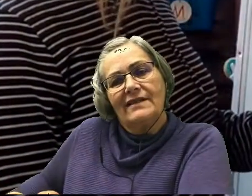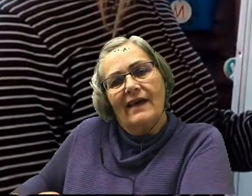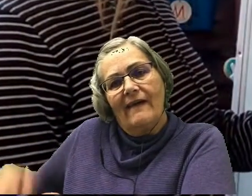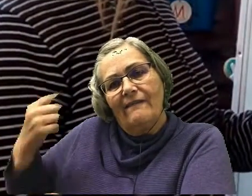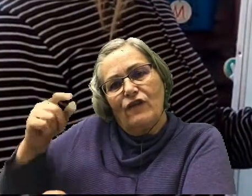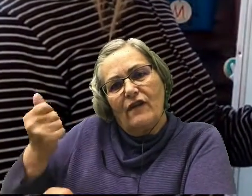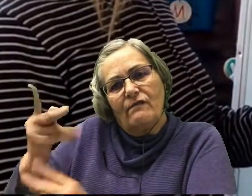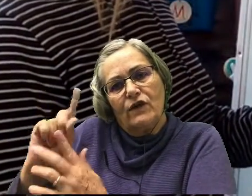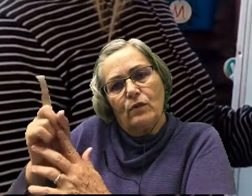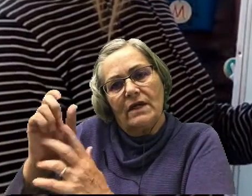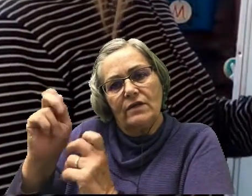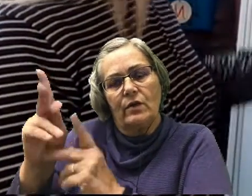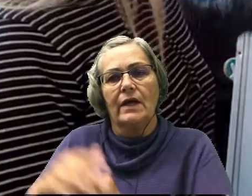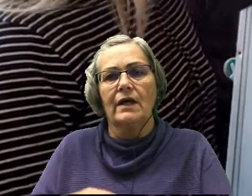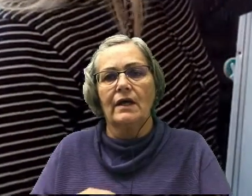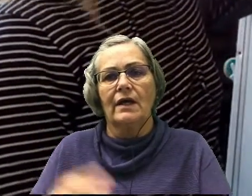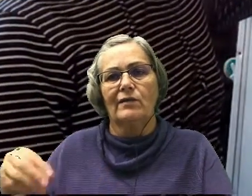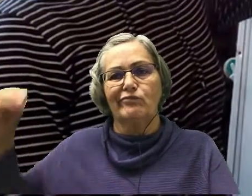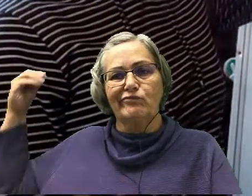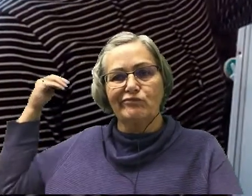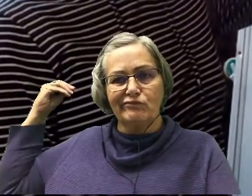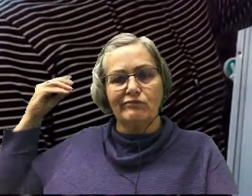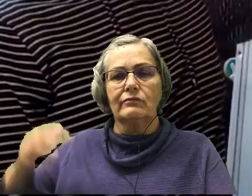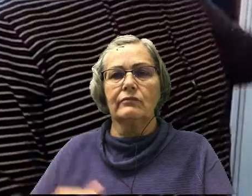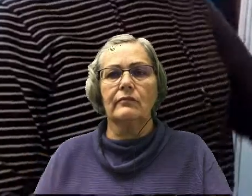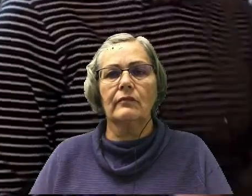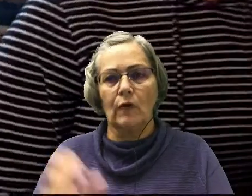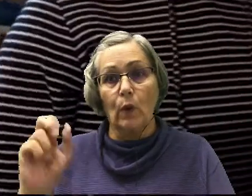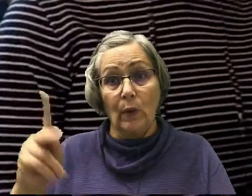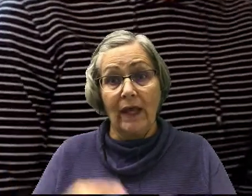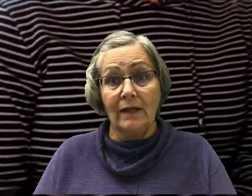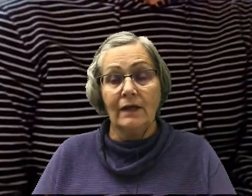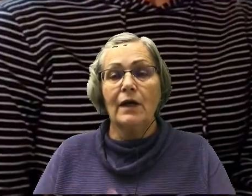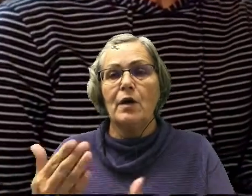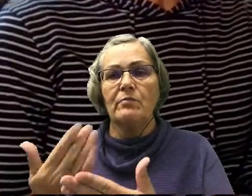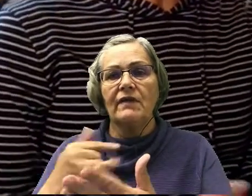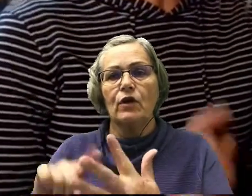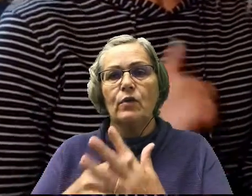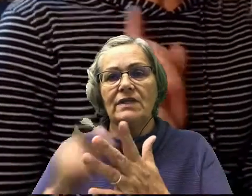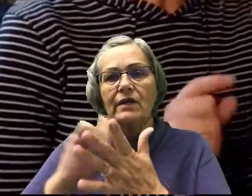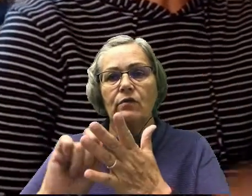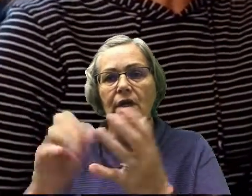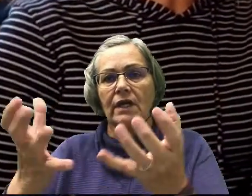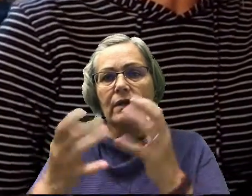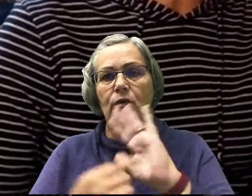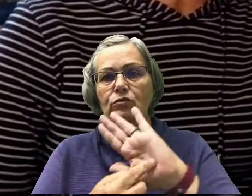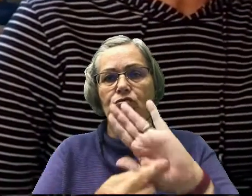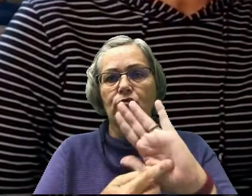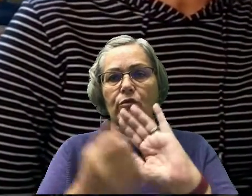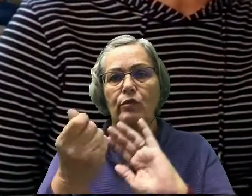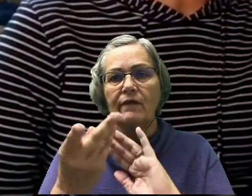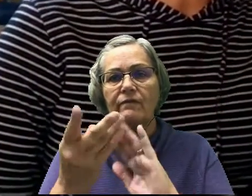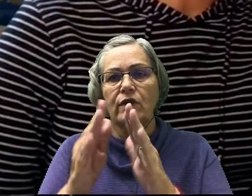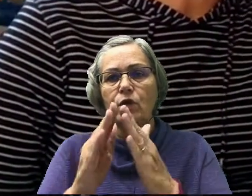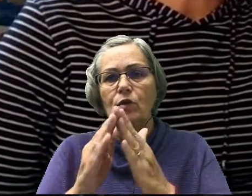couple minutes. I'll put mine up here behind me, okay? Before we get started writing, I want to show you a couple